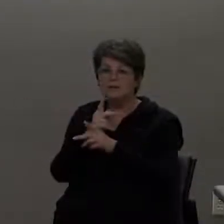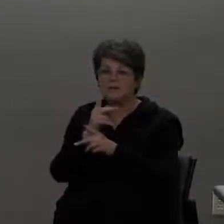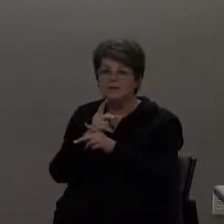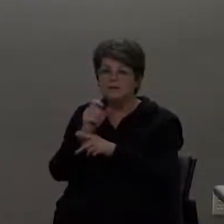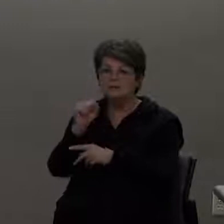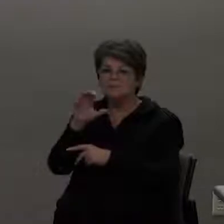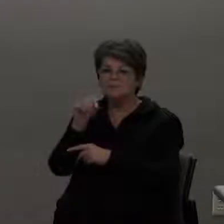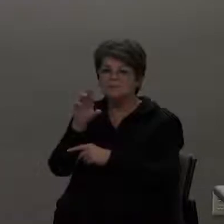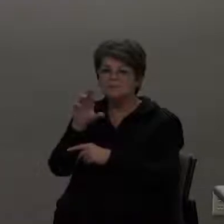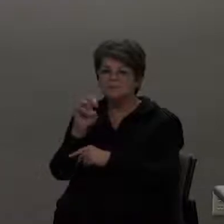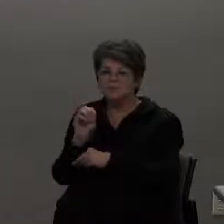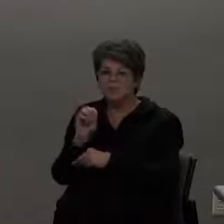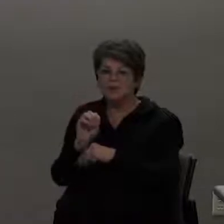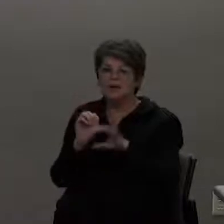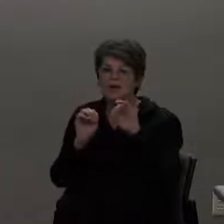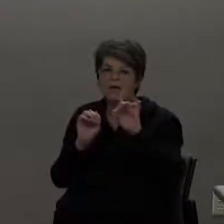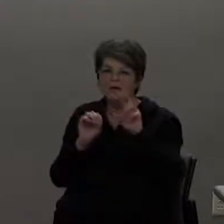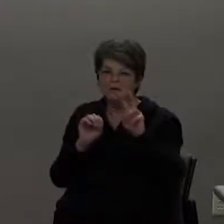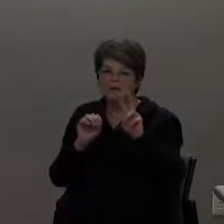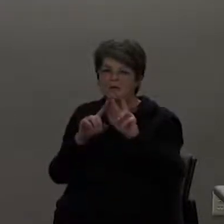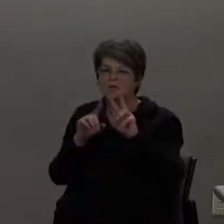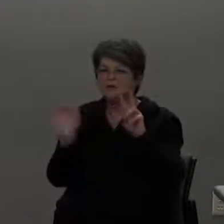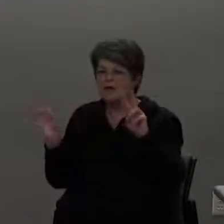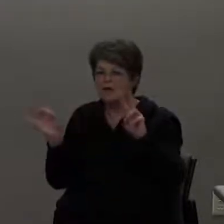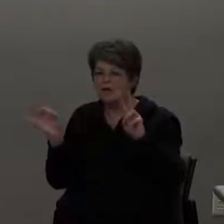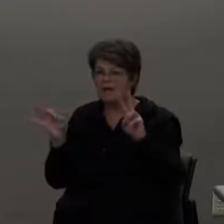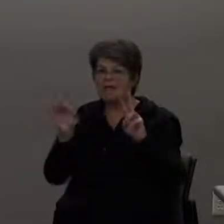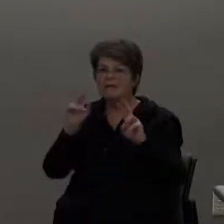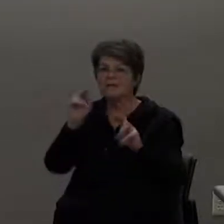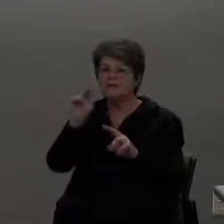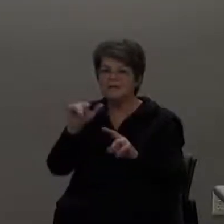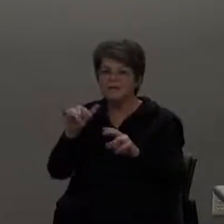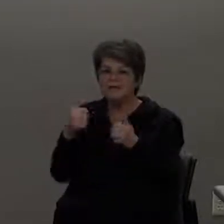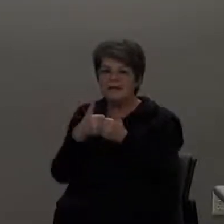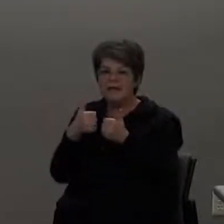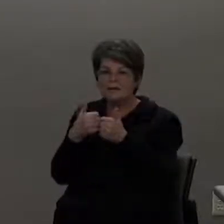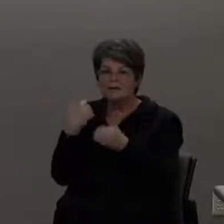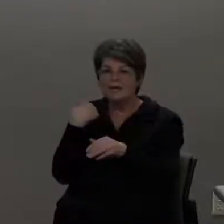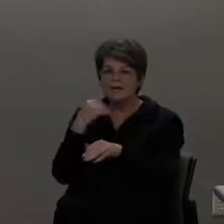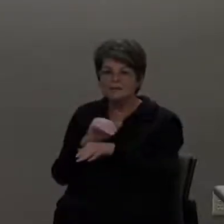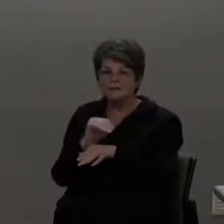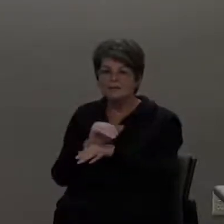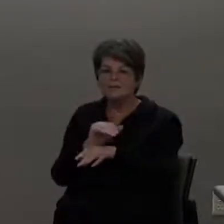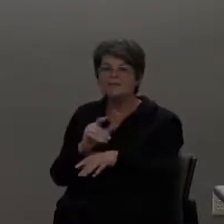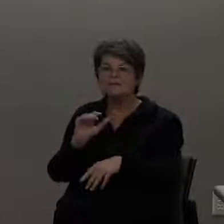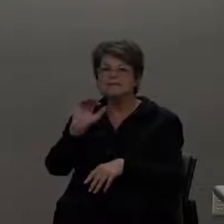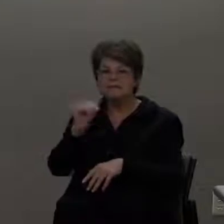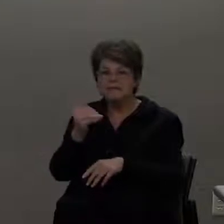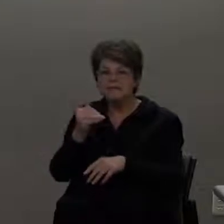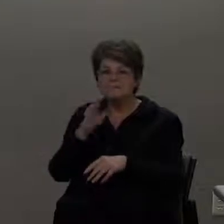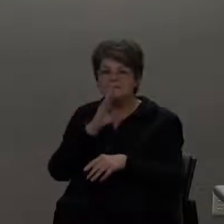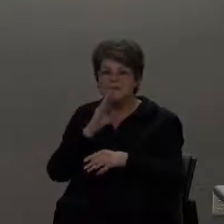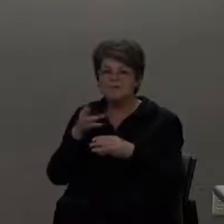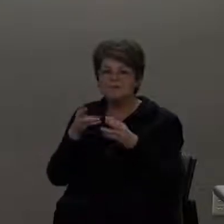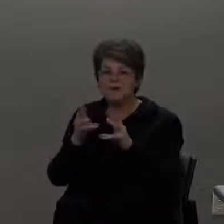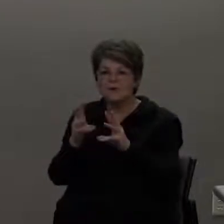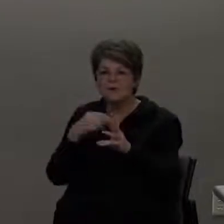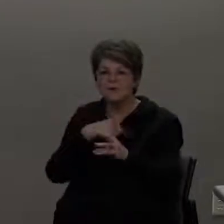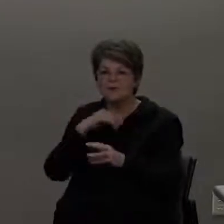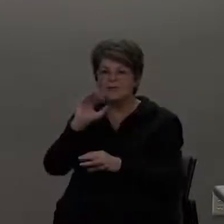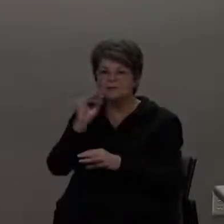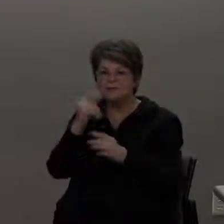Kentucky lost last night 82-80, so they keep scoring in the game. And it seems to be the way that we seem